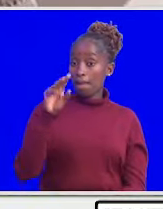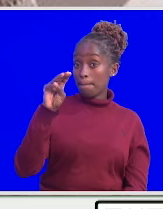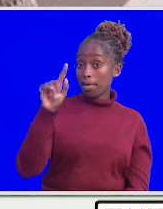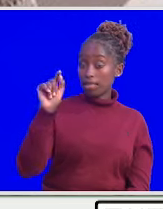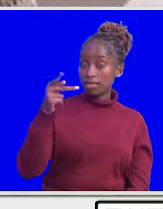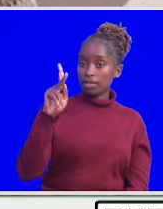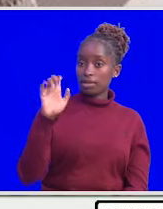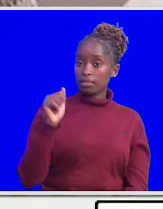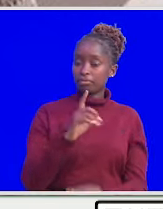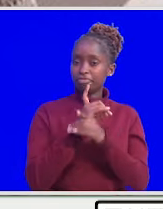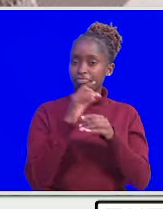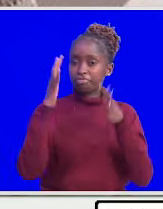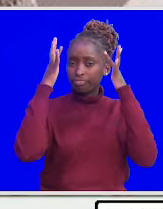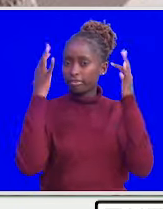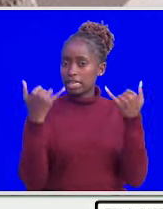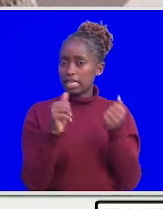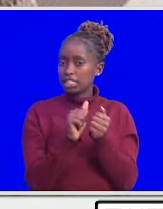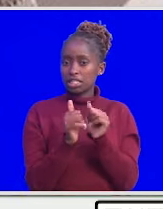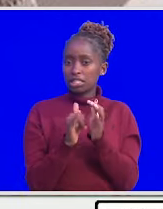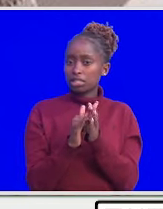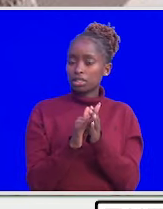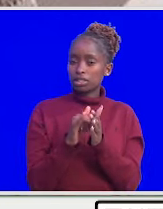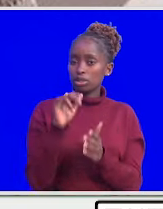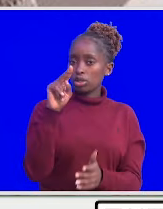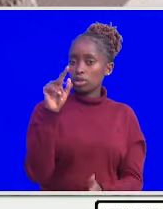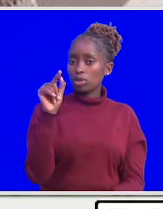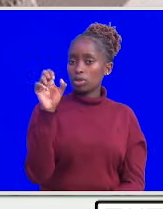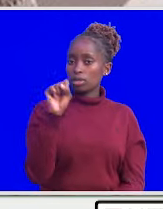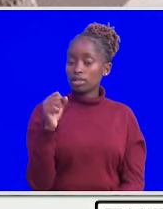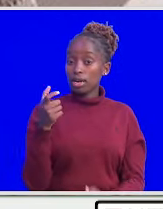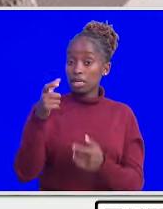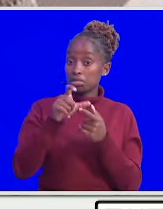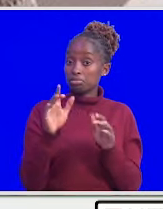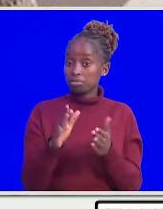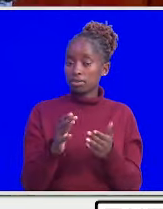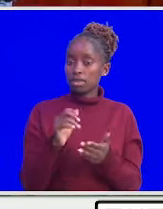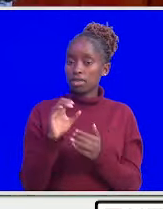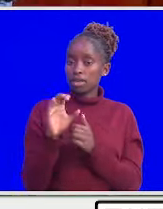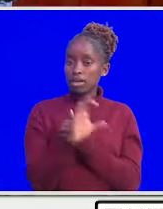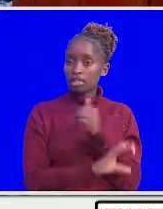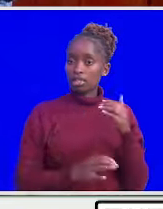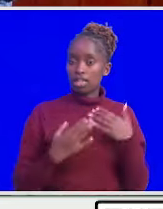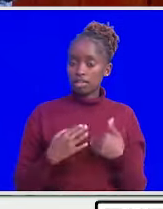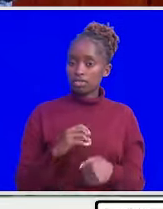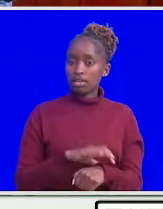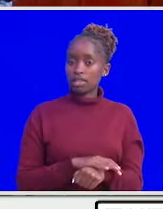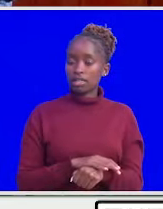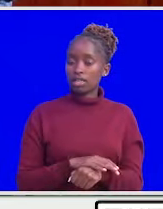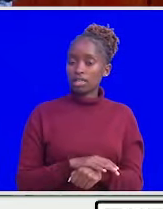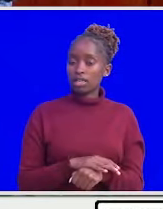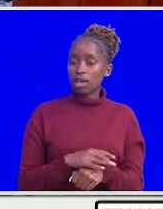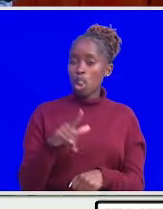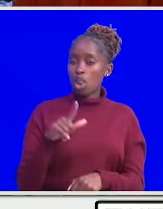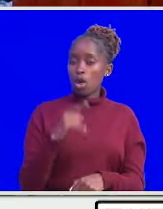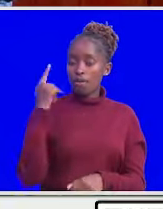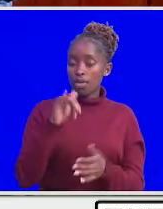defended the decision to change the currency notes, adding that the country was facing a shortage of 1,000 shilling notes